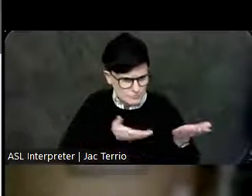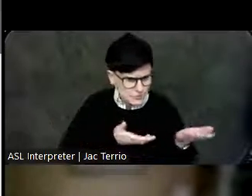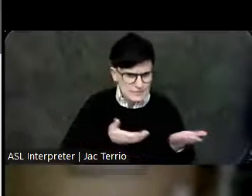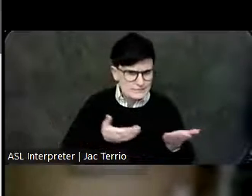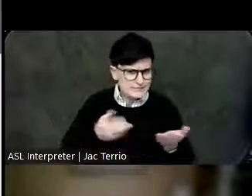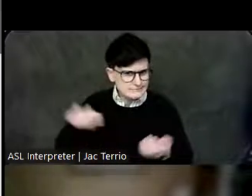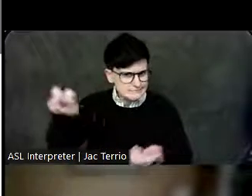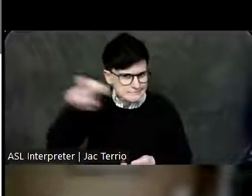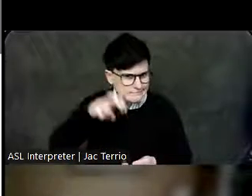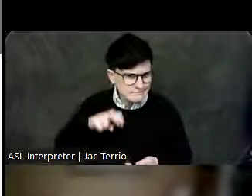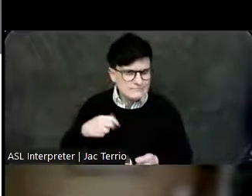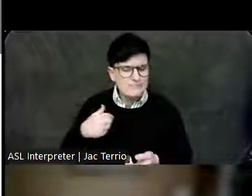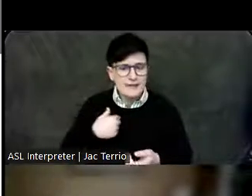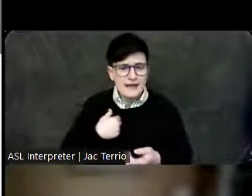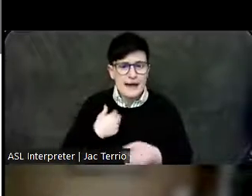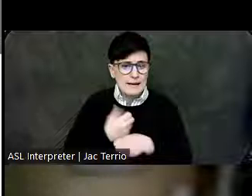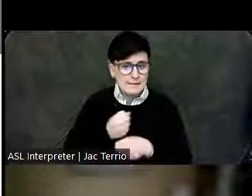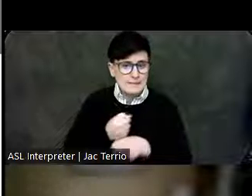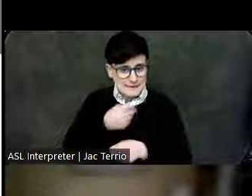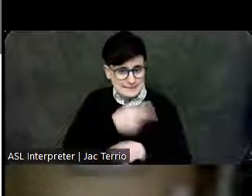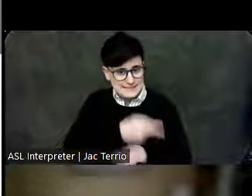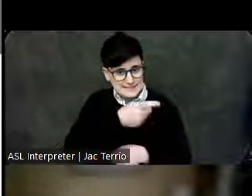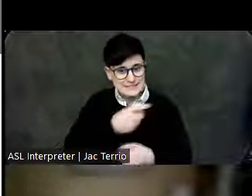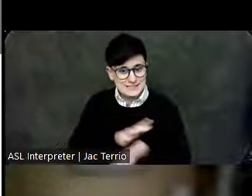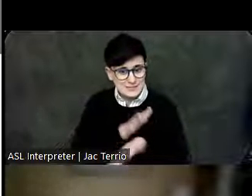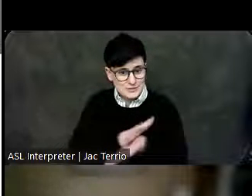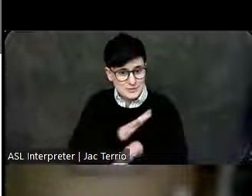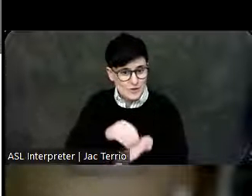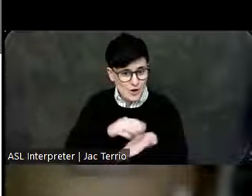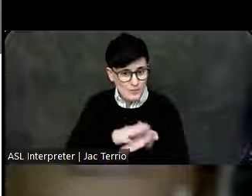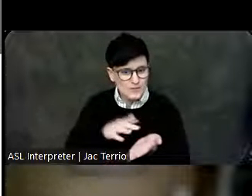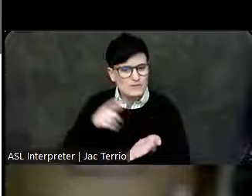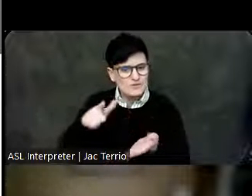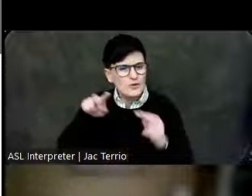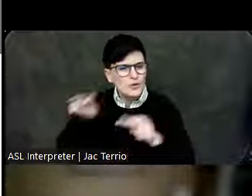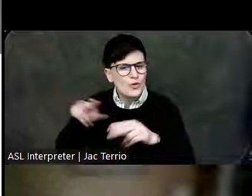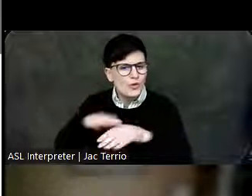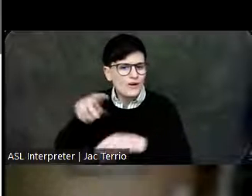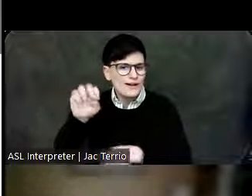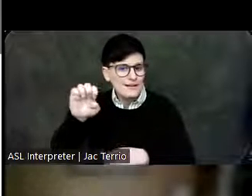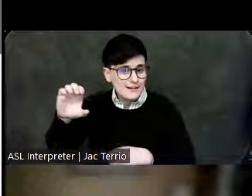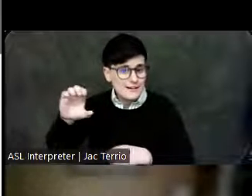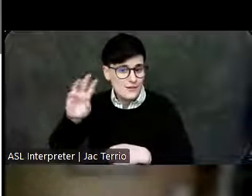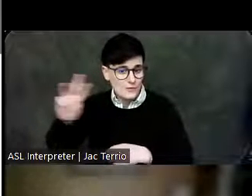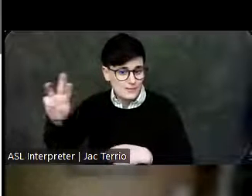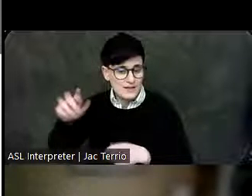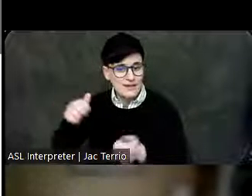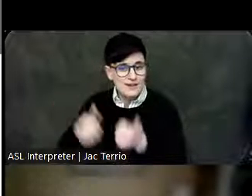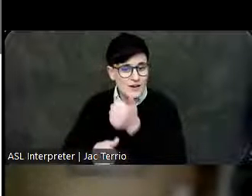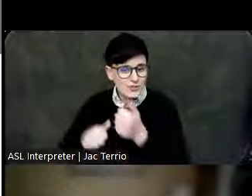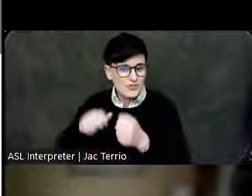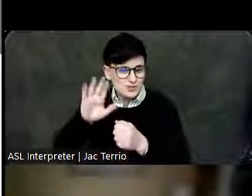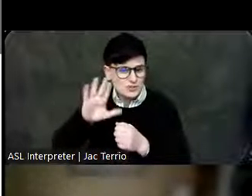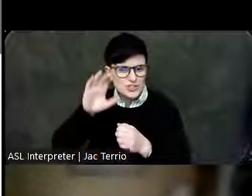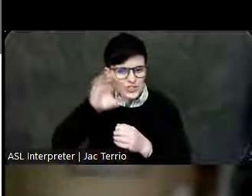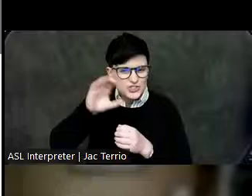document, which is available on the NEC website. So if you go into the NEC website and under the search engine, you can just put summer travel in and you're able to